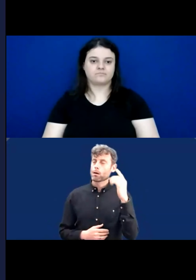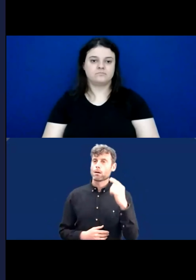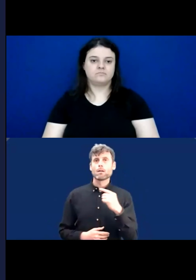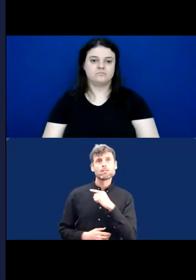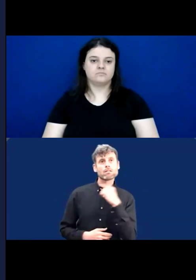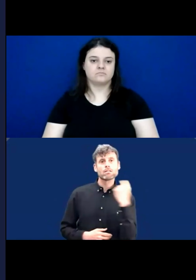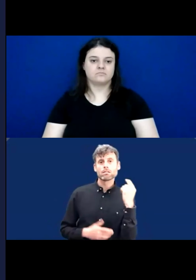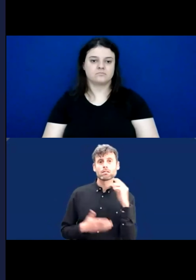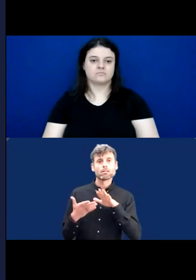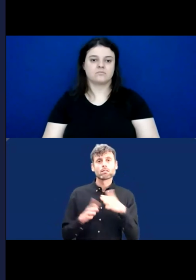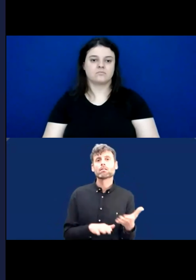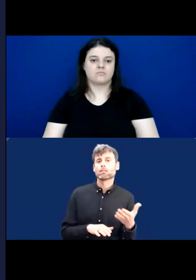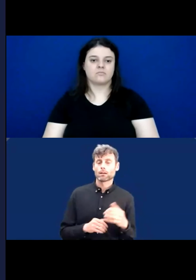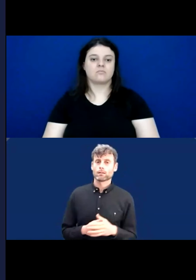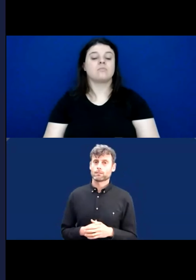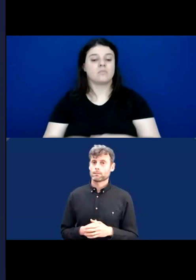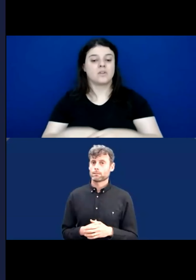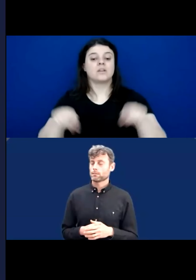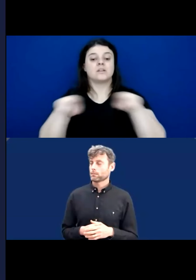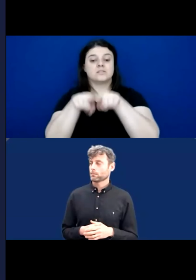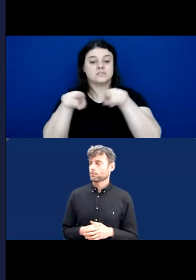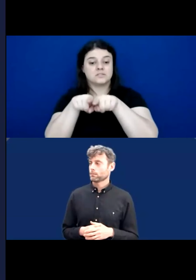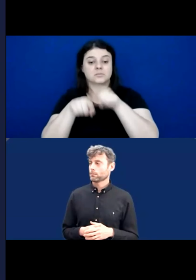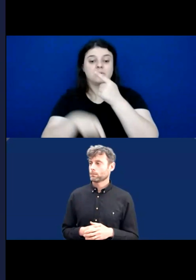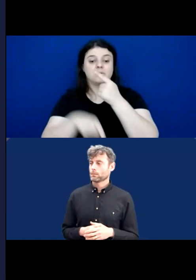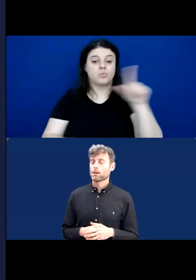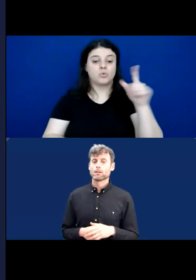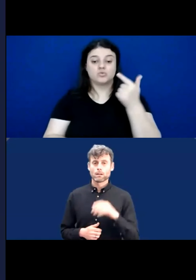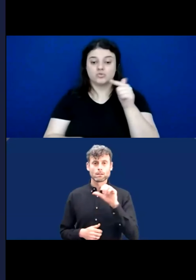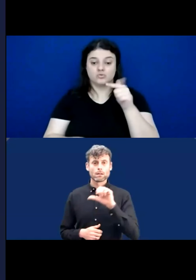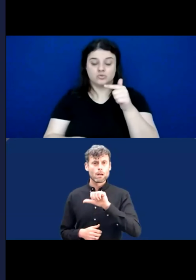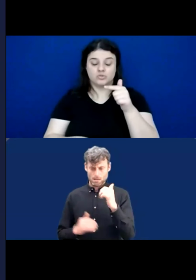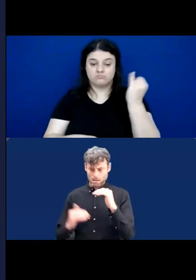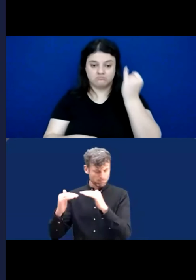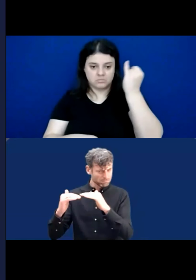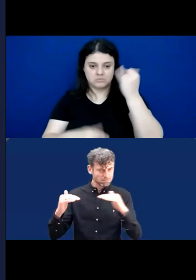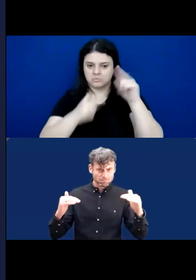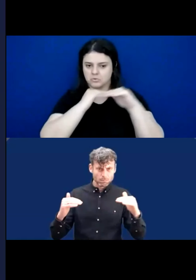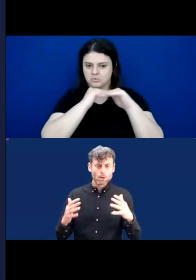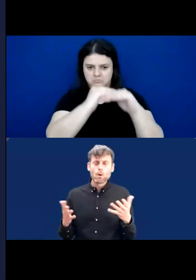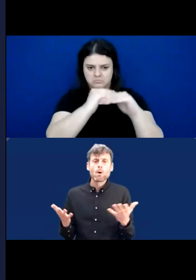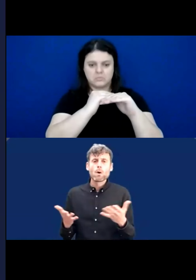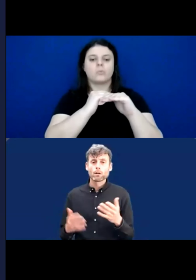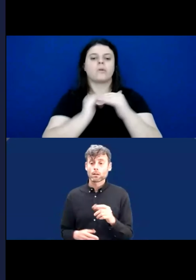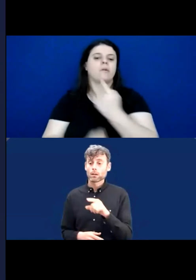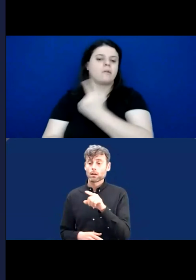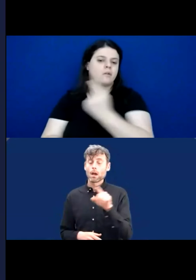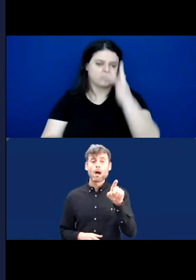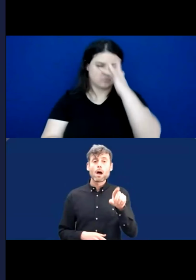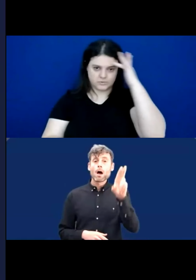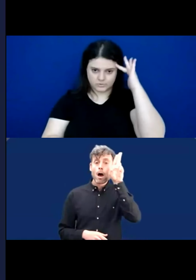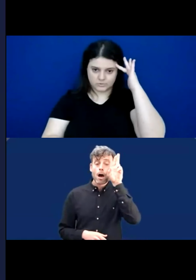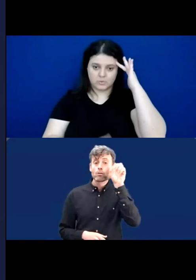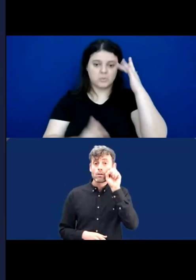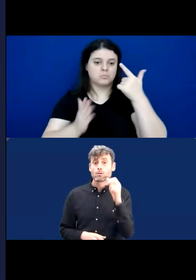And it was so that a non-significant pattern was identified in which persons with Usher type 3 reported